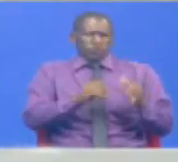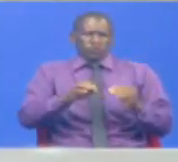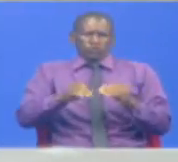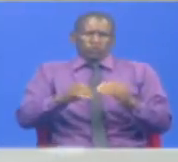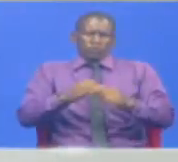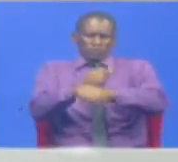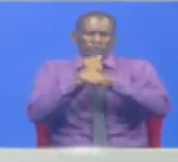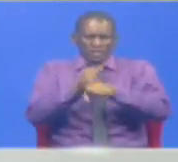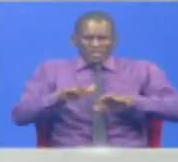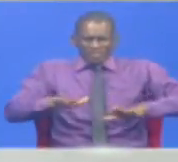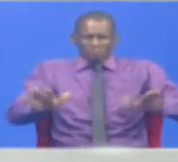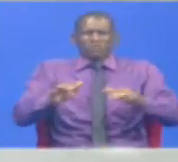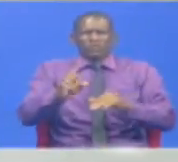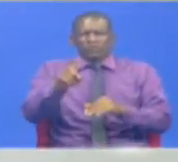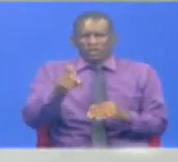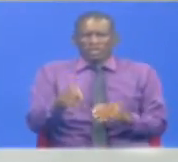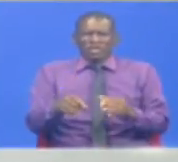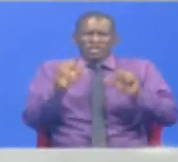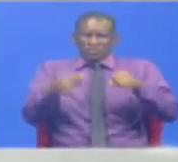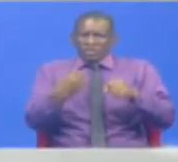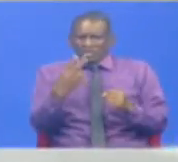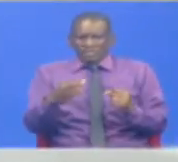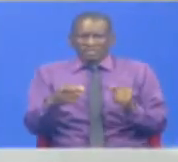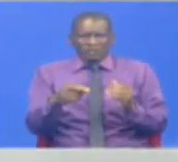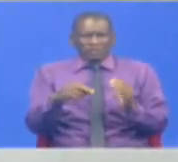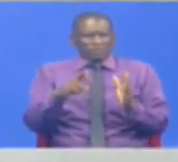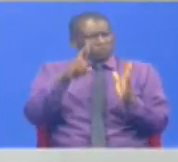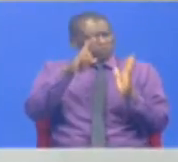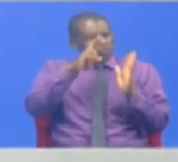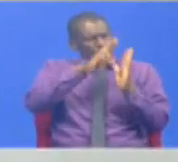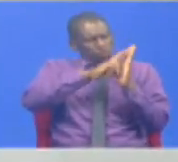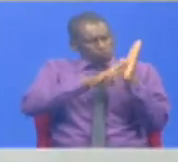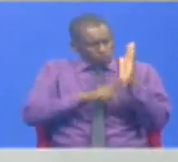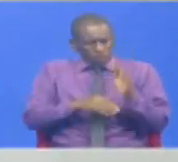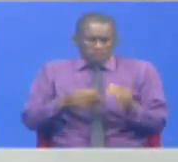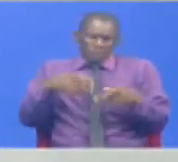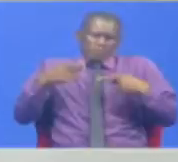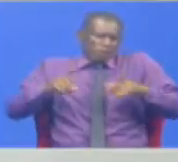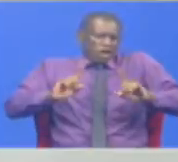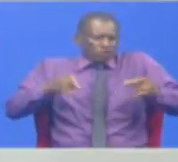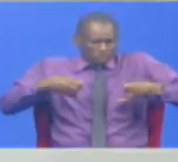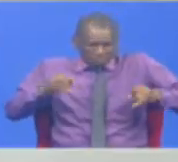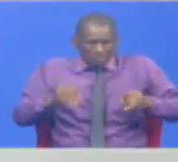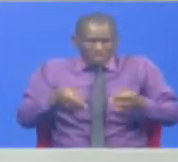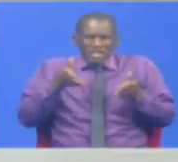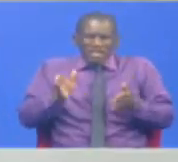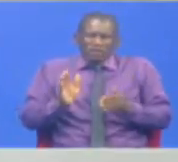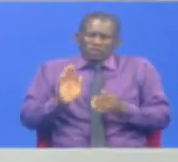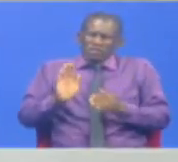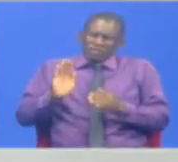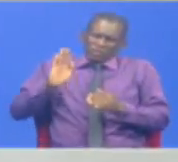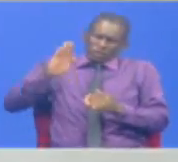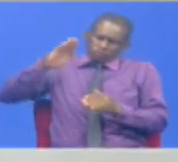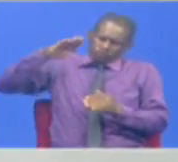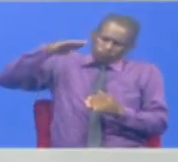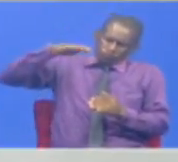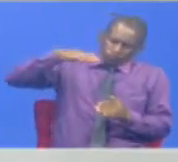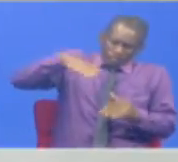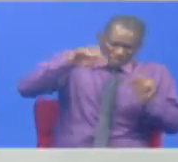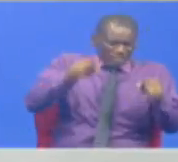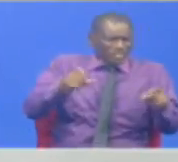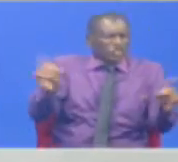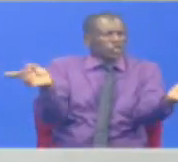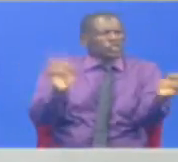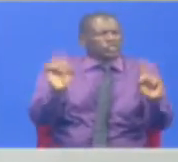You will clearly see that containment measures have been dropped. So again, for us here, the flat curve is not flat. Don't wait for a second wave. We are still